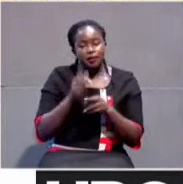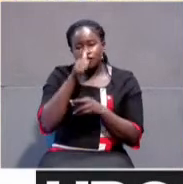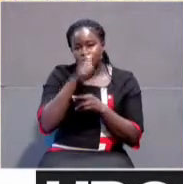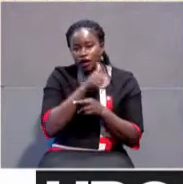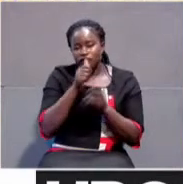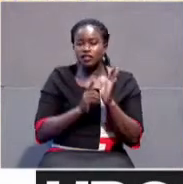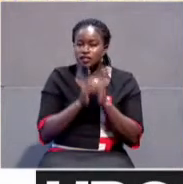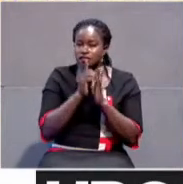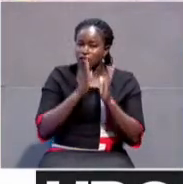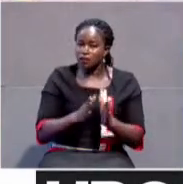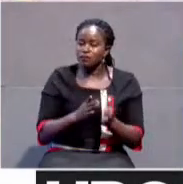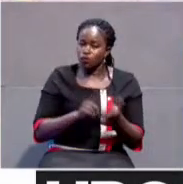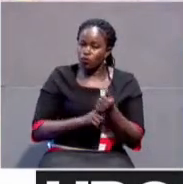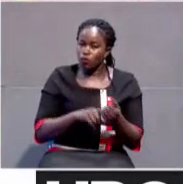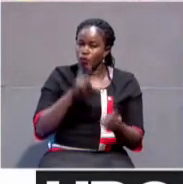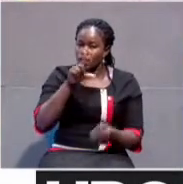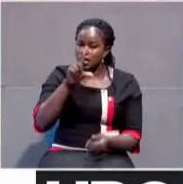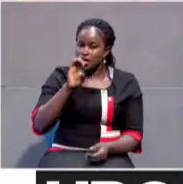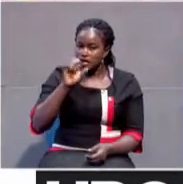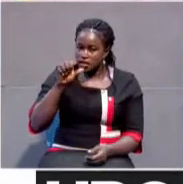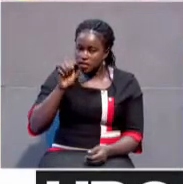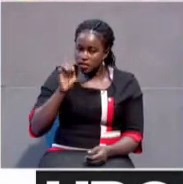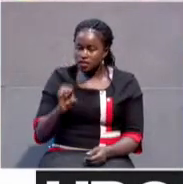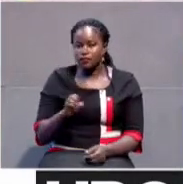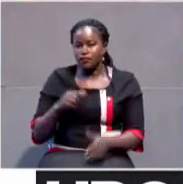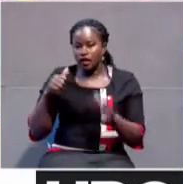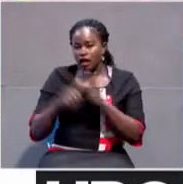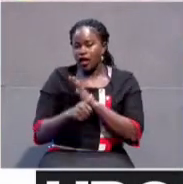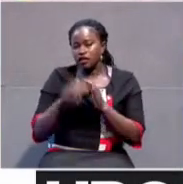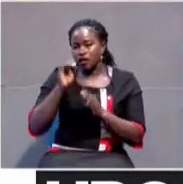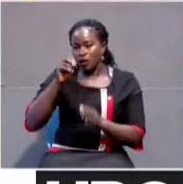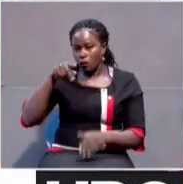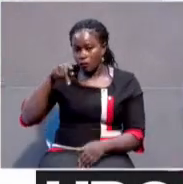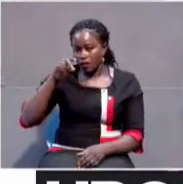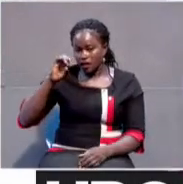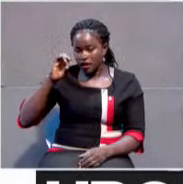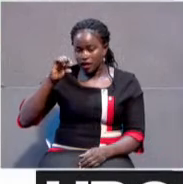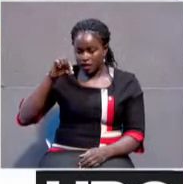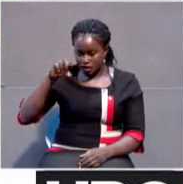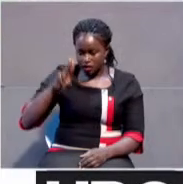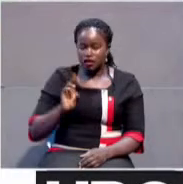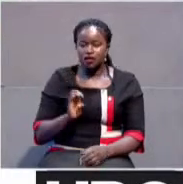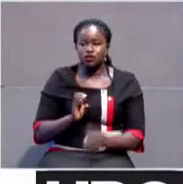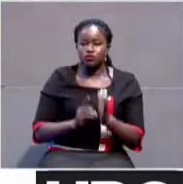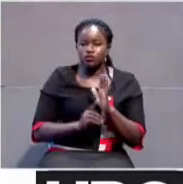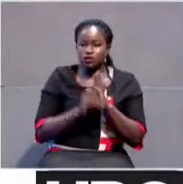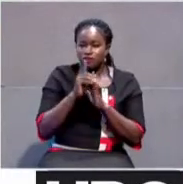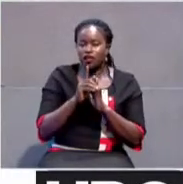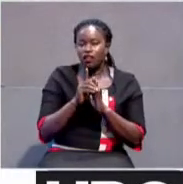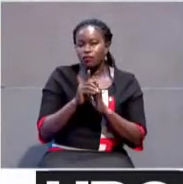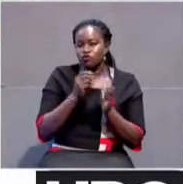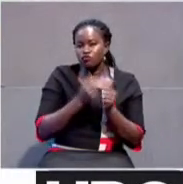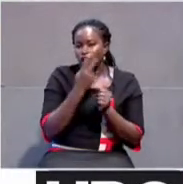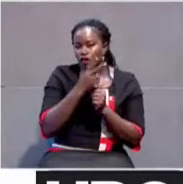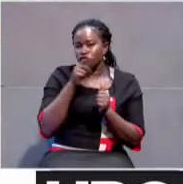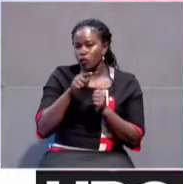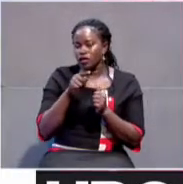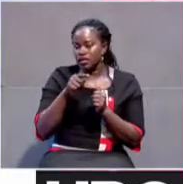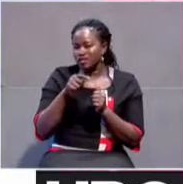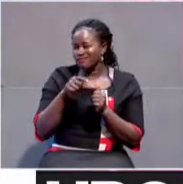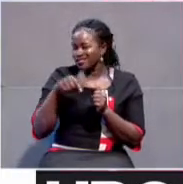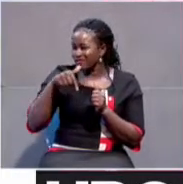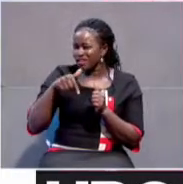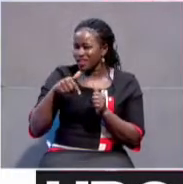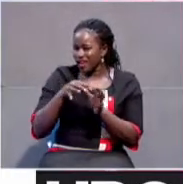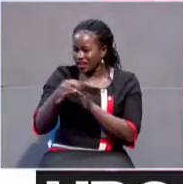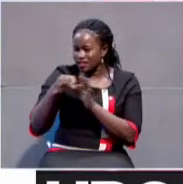who had acquired lease under OPEC Prime Limited to develop about 12.17 hectares of land. Most